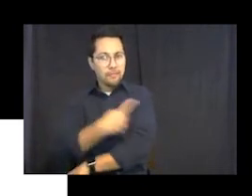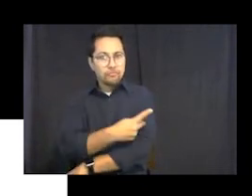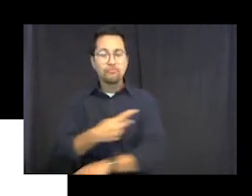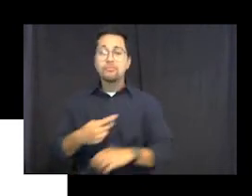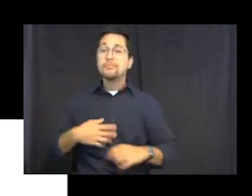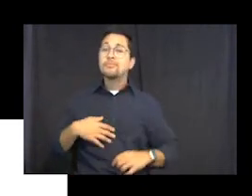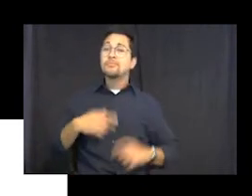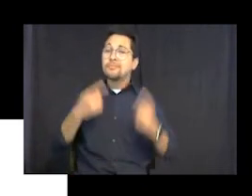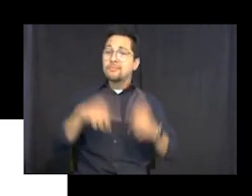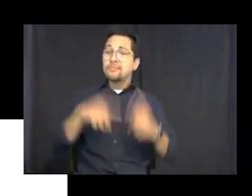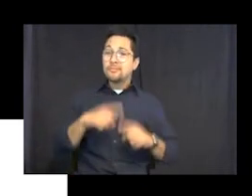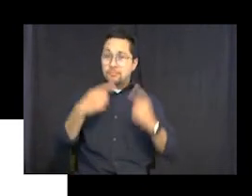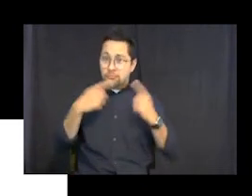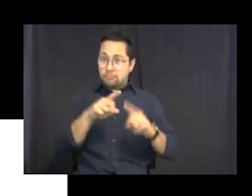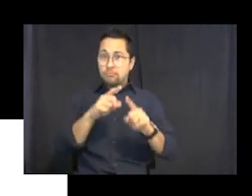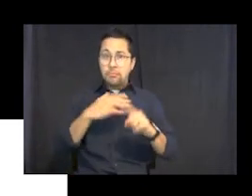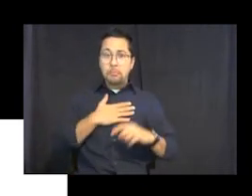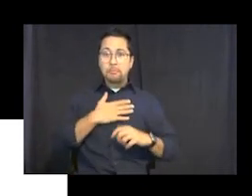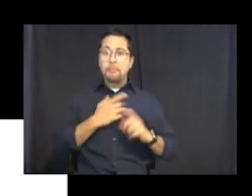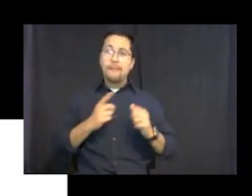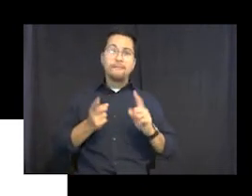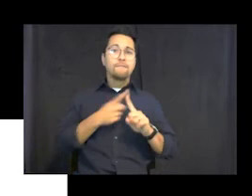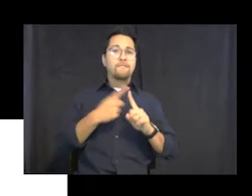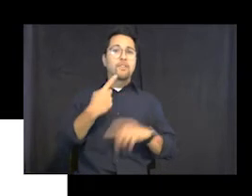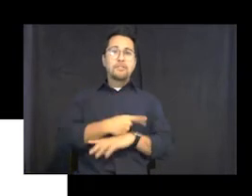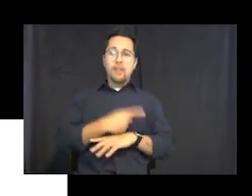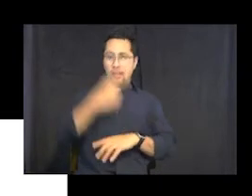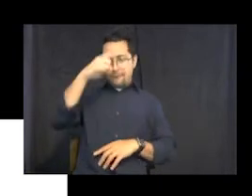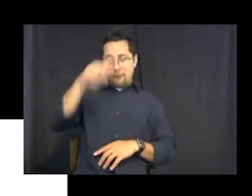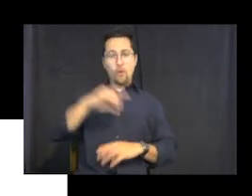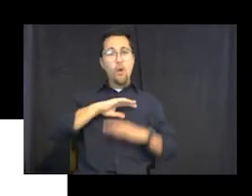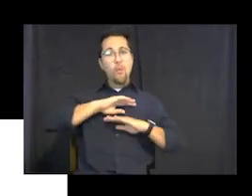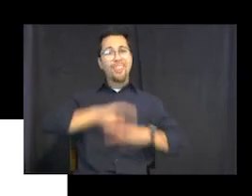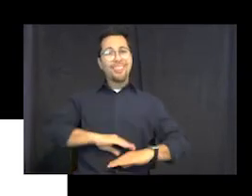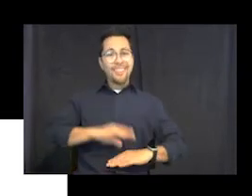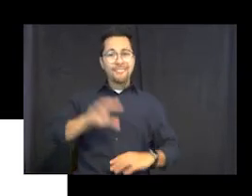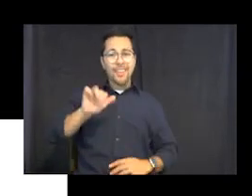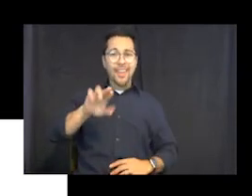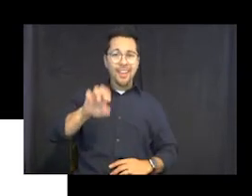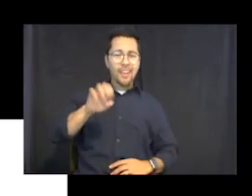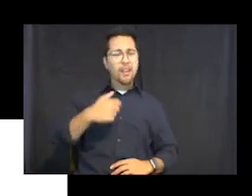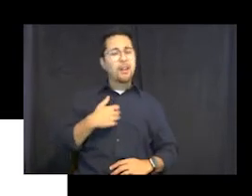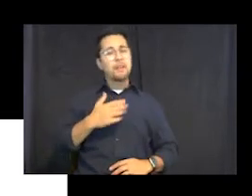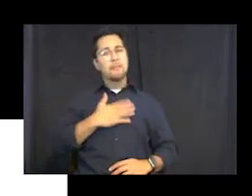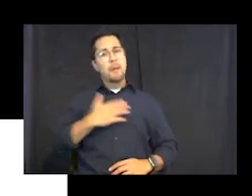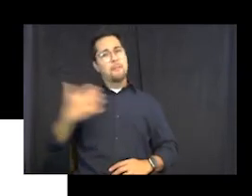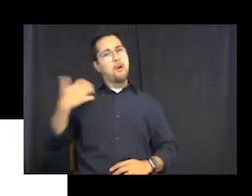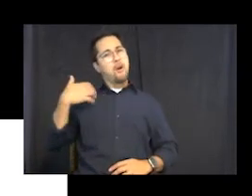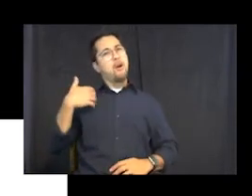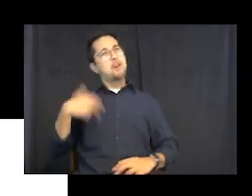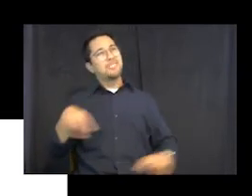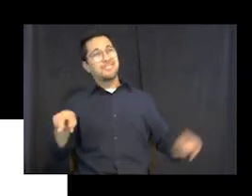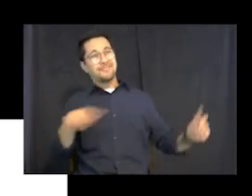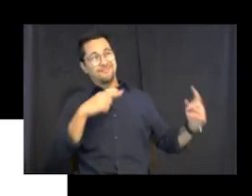During my first day of relief care, I looked at my boss and I